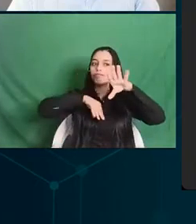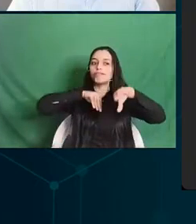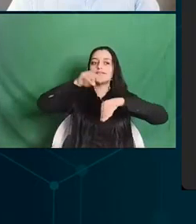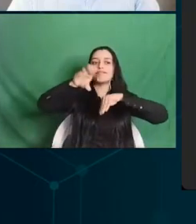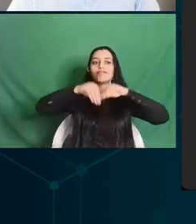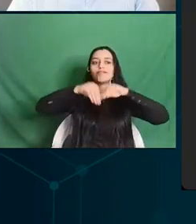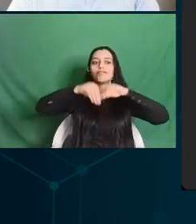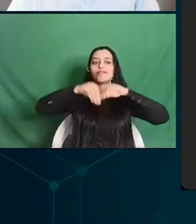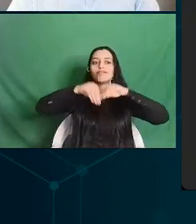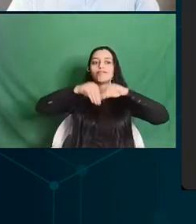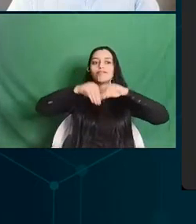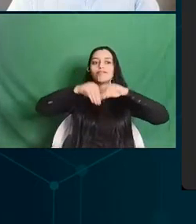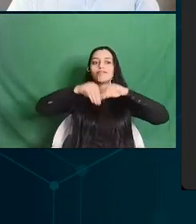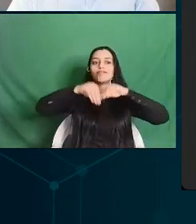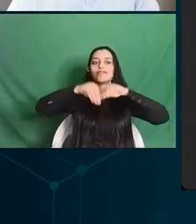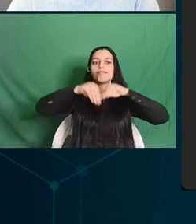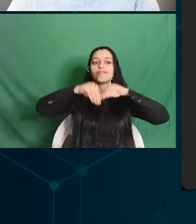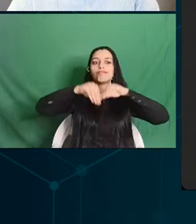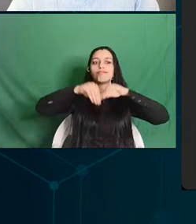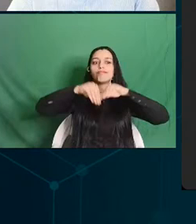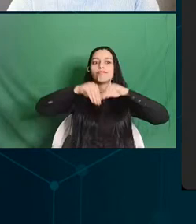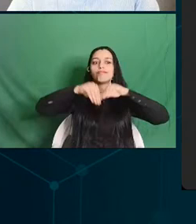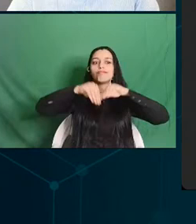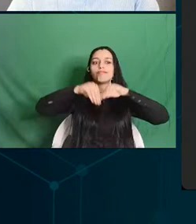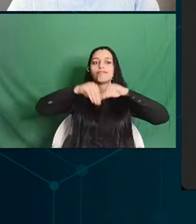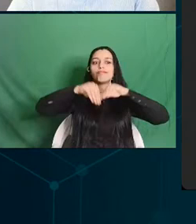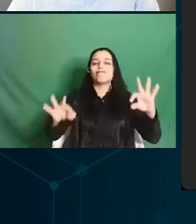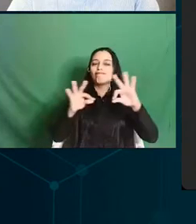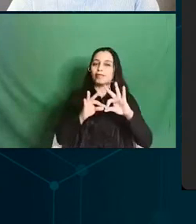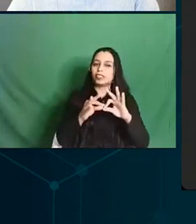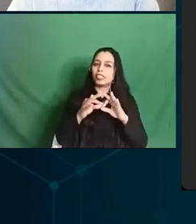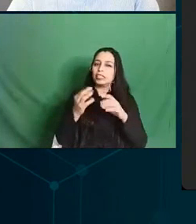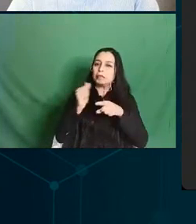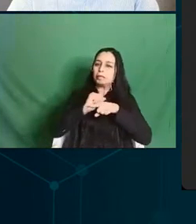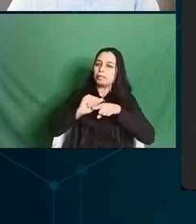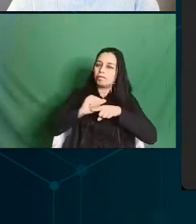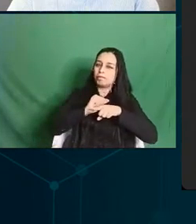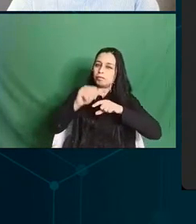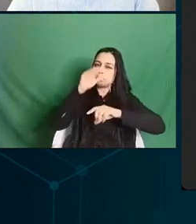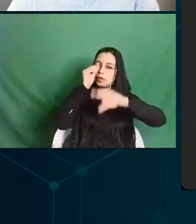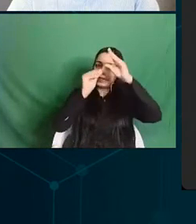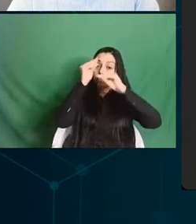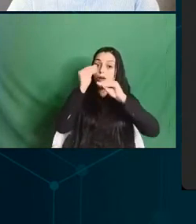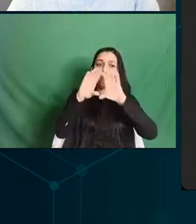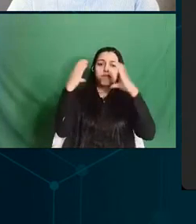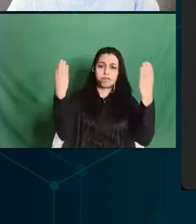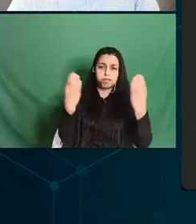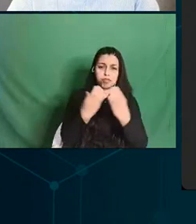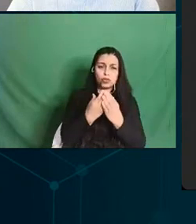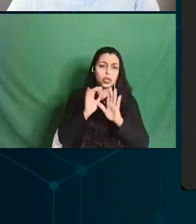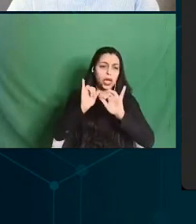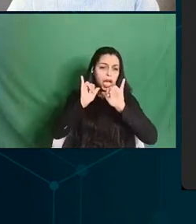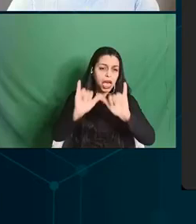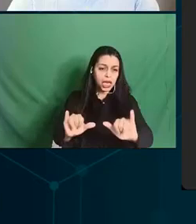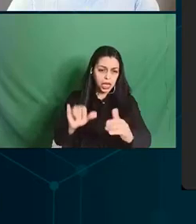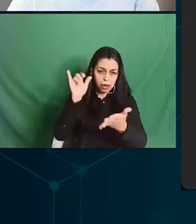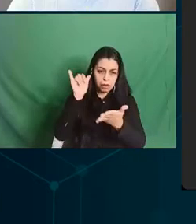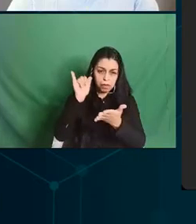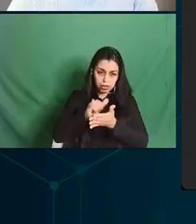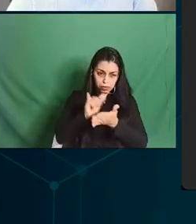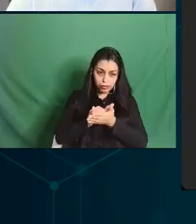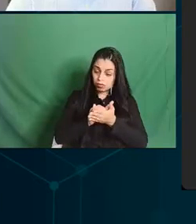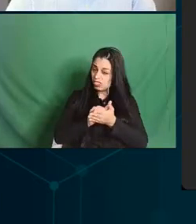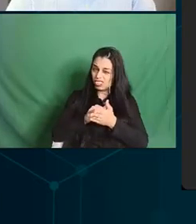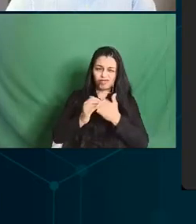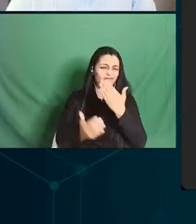learning is important, but the world is changing rapidly. And so, look upon this as an opportunity